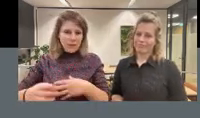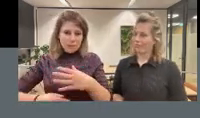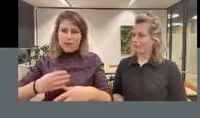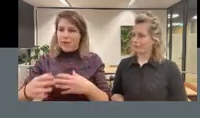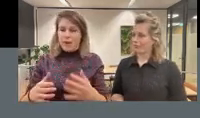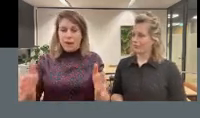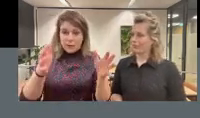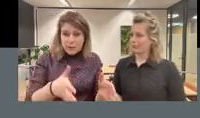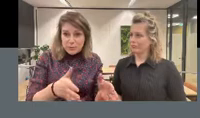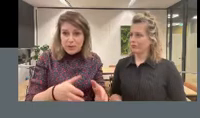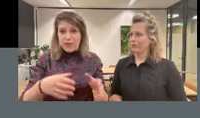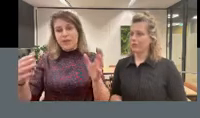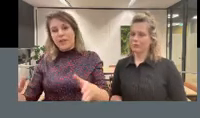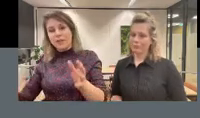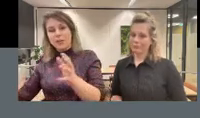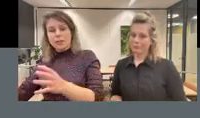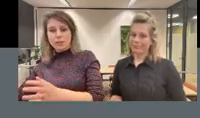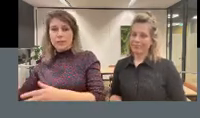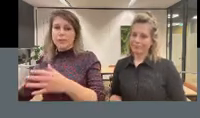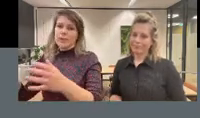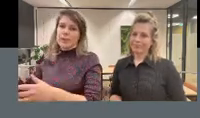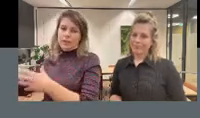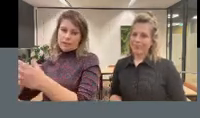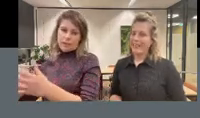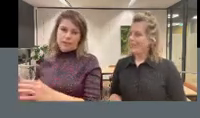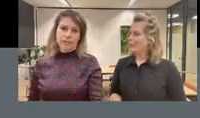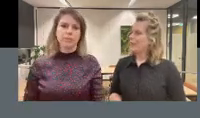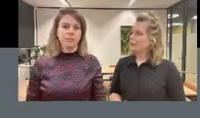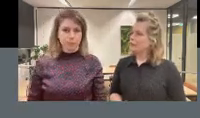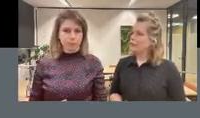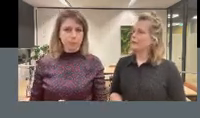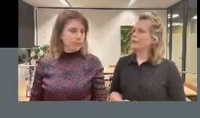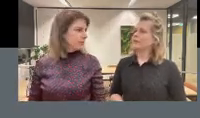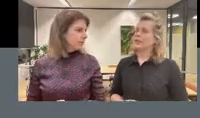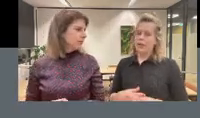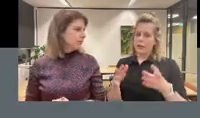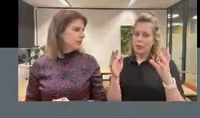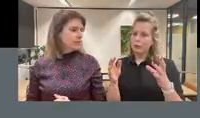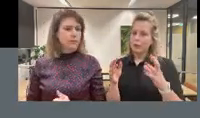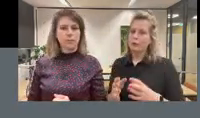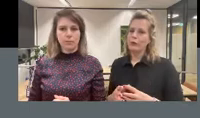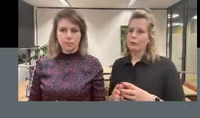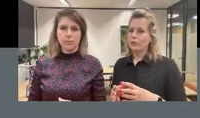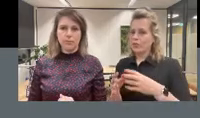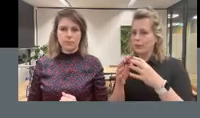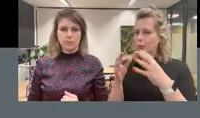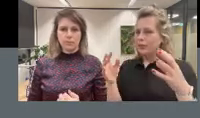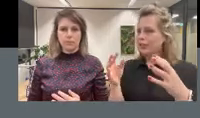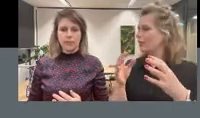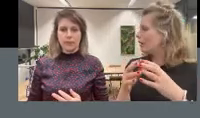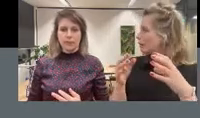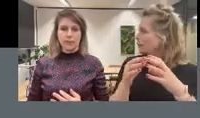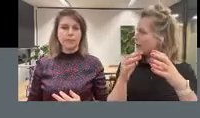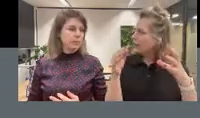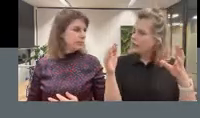all the time treatment and then go to school and other things. Yeah, they really preferred multiple treatments in a